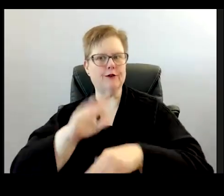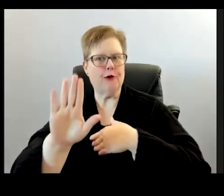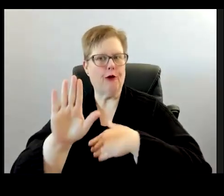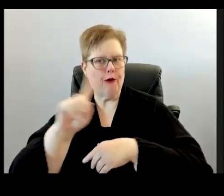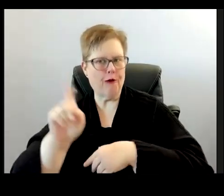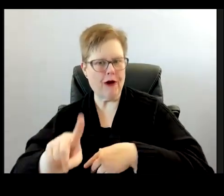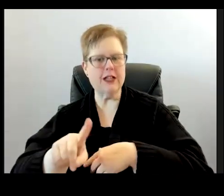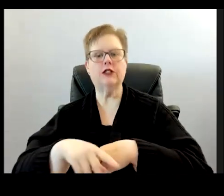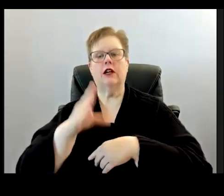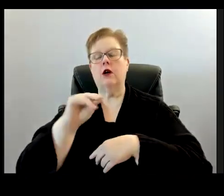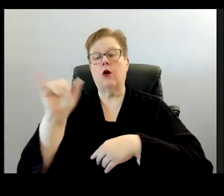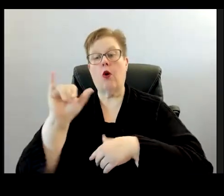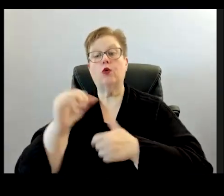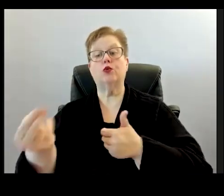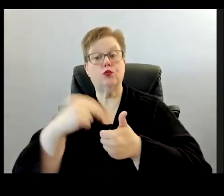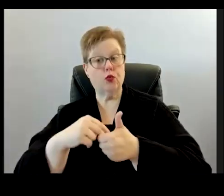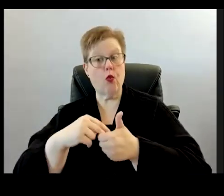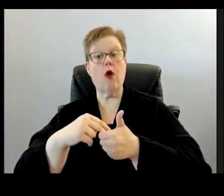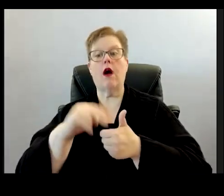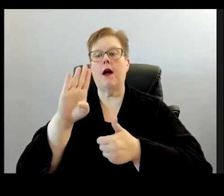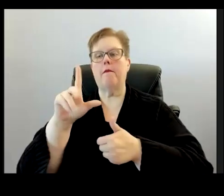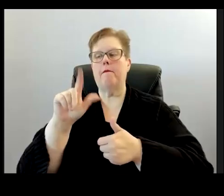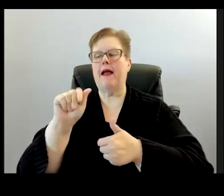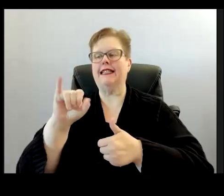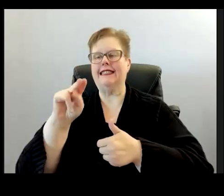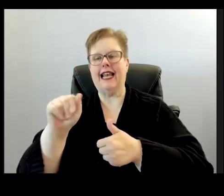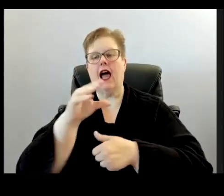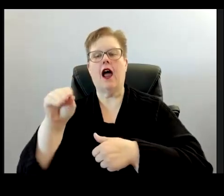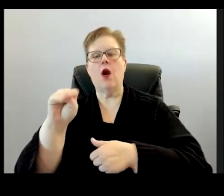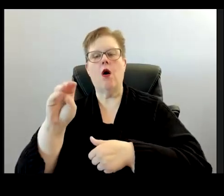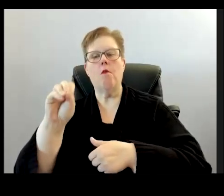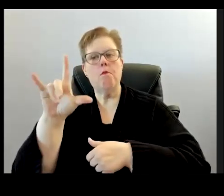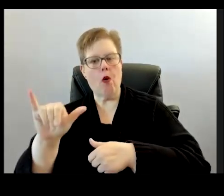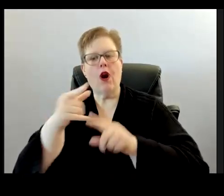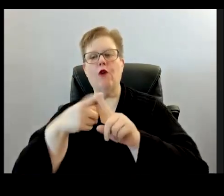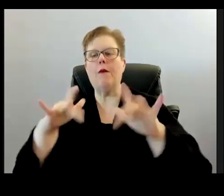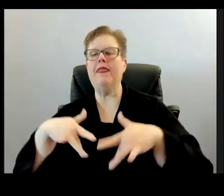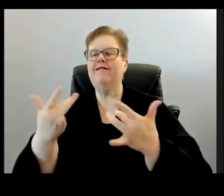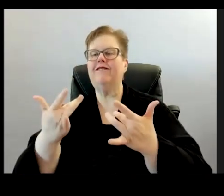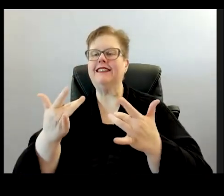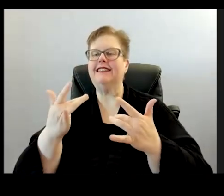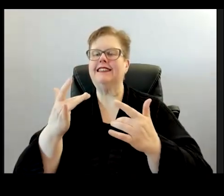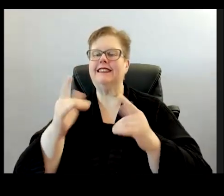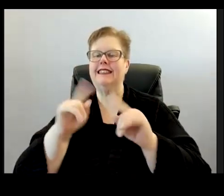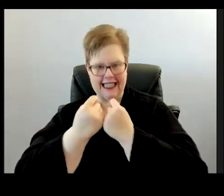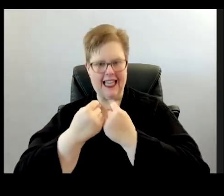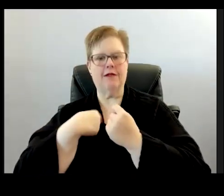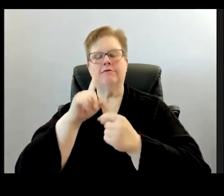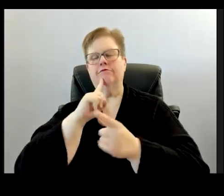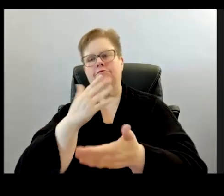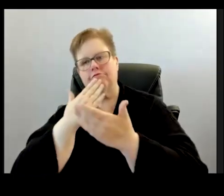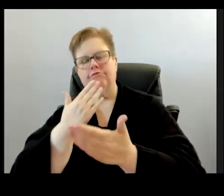questions. I'm also joined by Blessina and Molly from the events team. I am extremely grateful